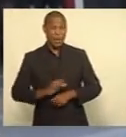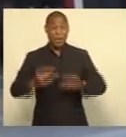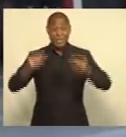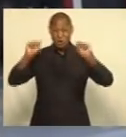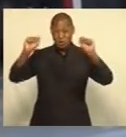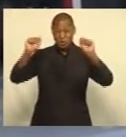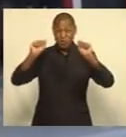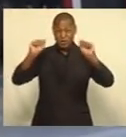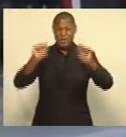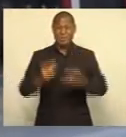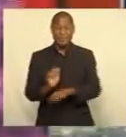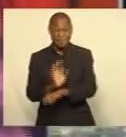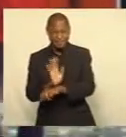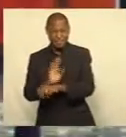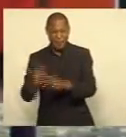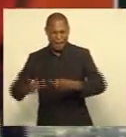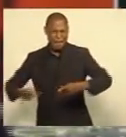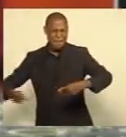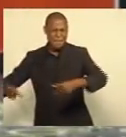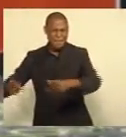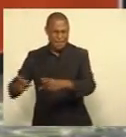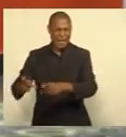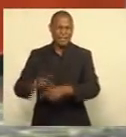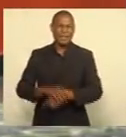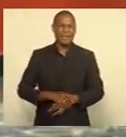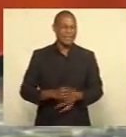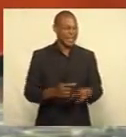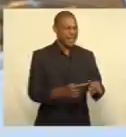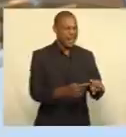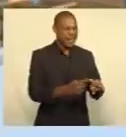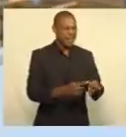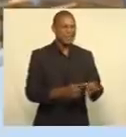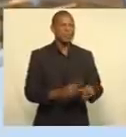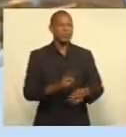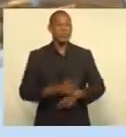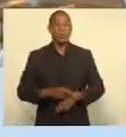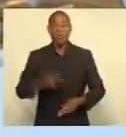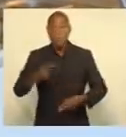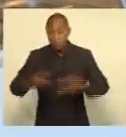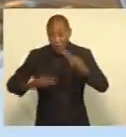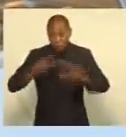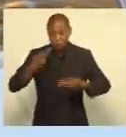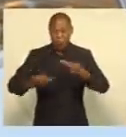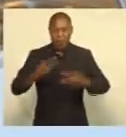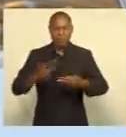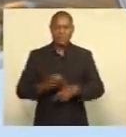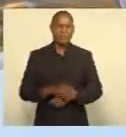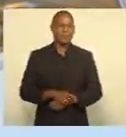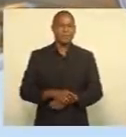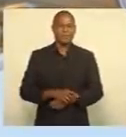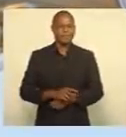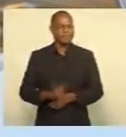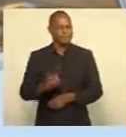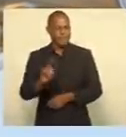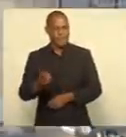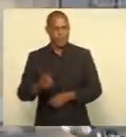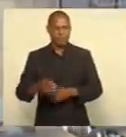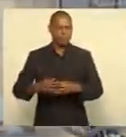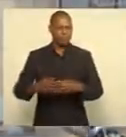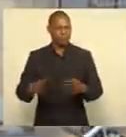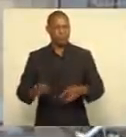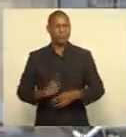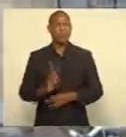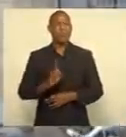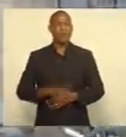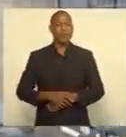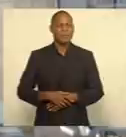video gaming shops, bars or amusement arcades must be closed and restaurants must not offer in-person dining. This is only be